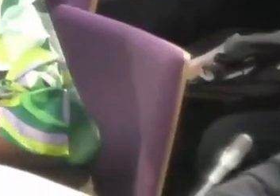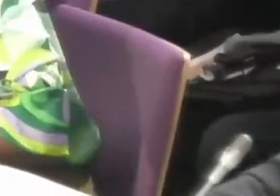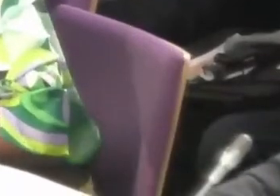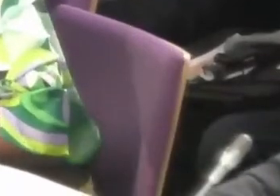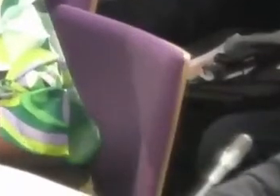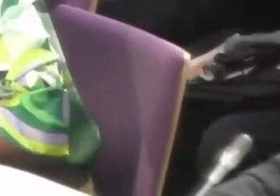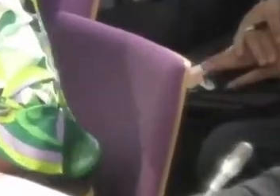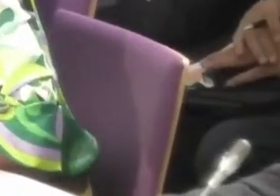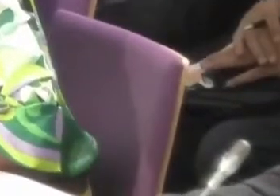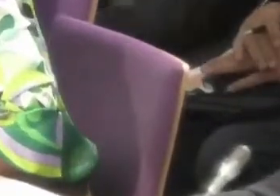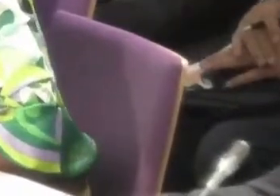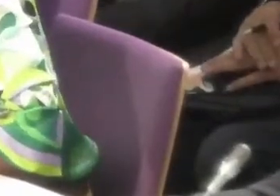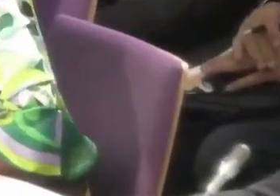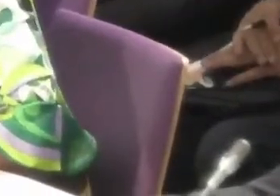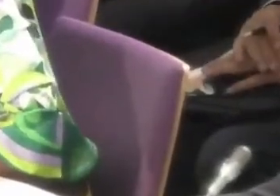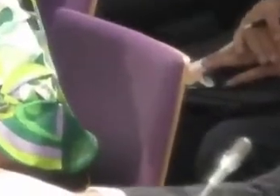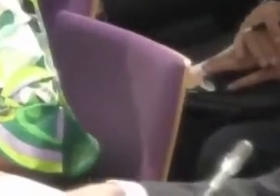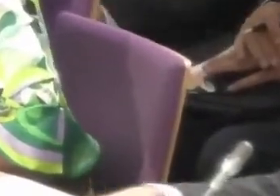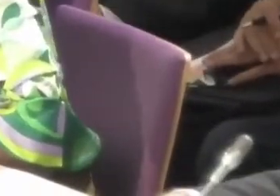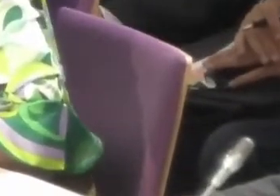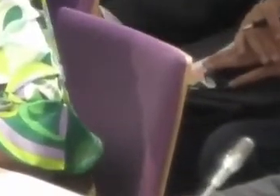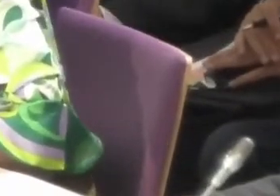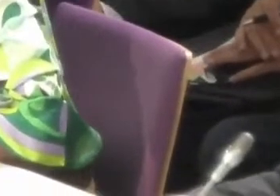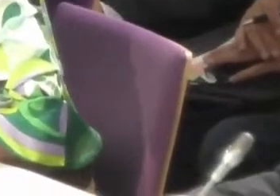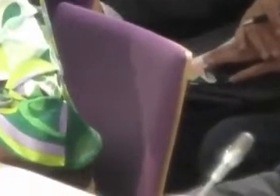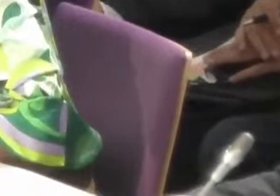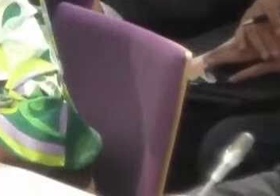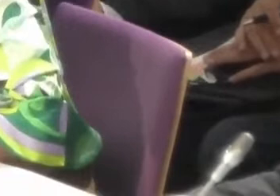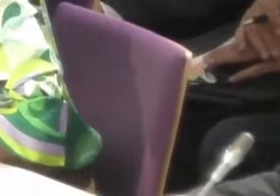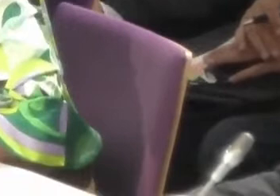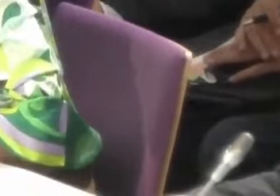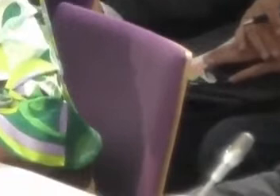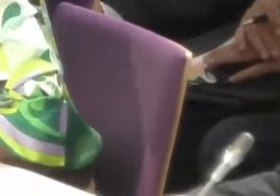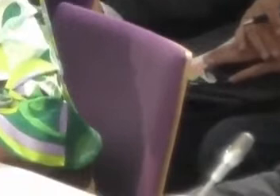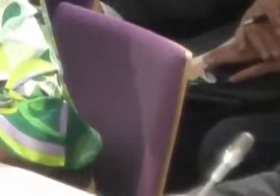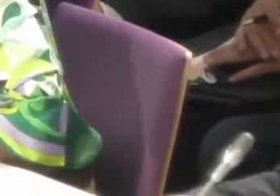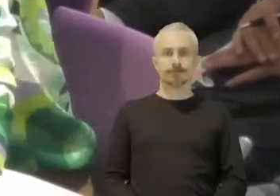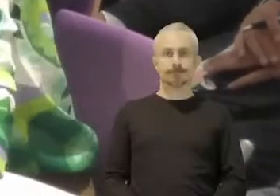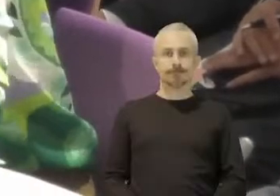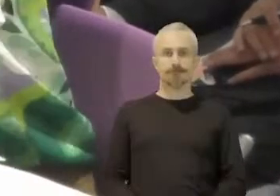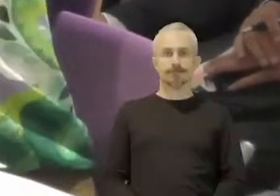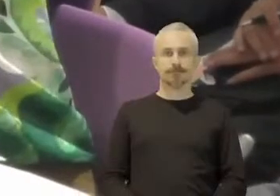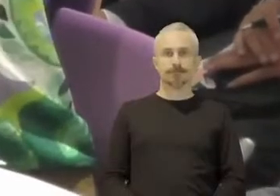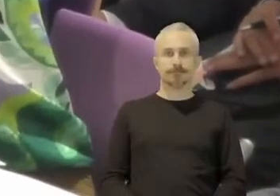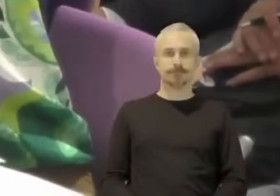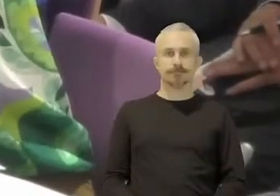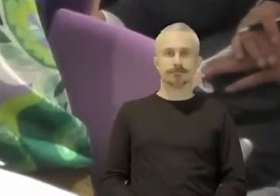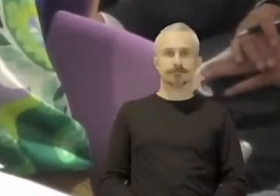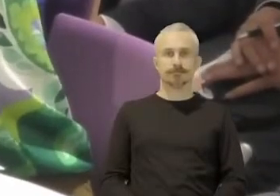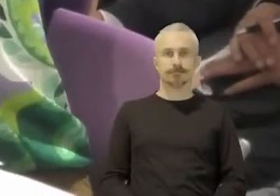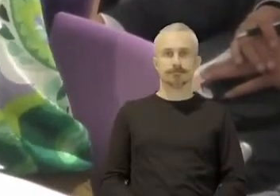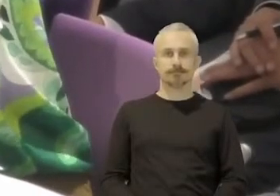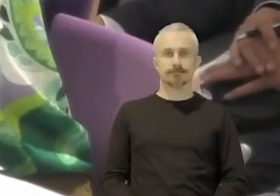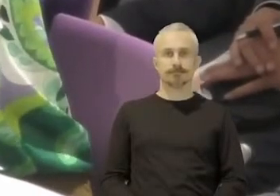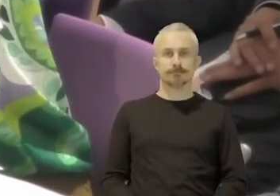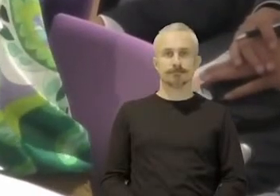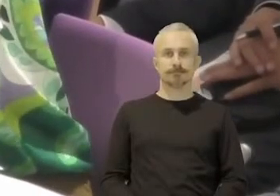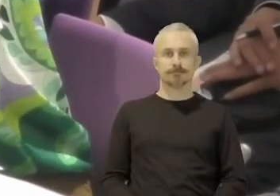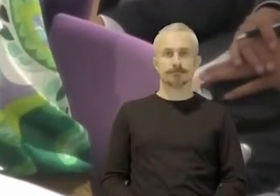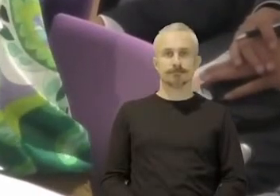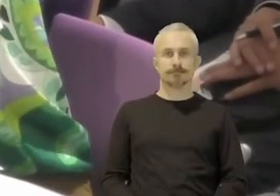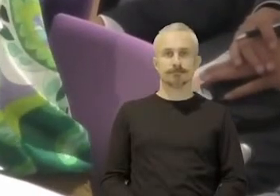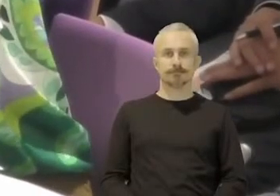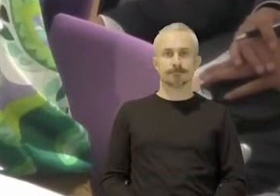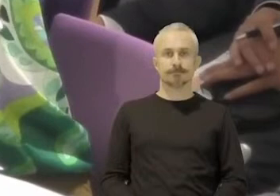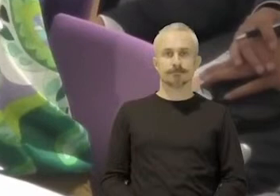friends to ensure the health and well-being of UN Habitat and the member states. Ladies and gentlemen, distinguished guests